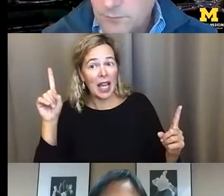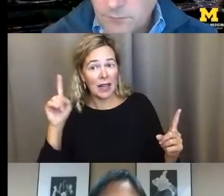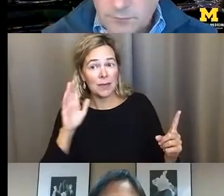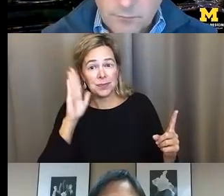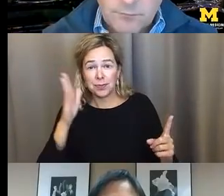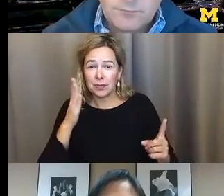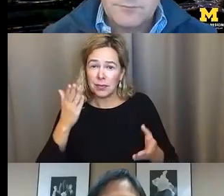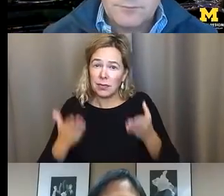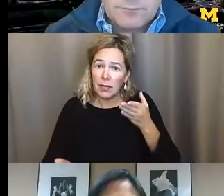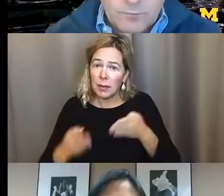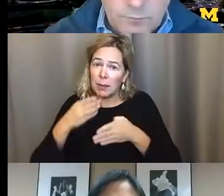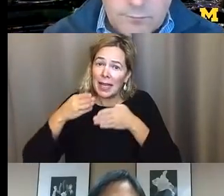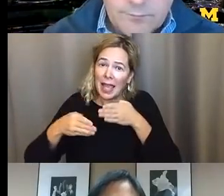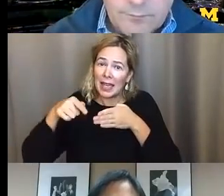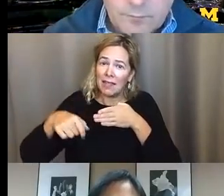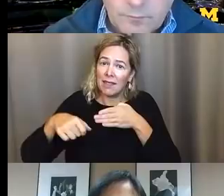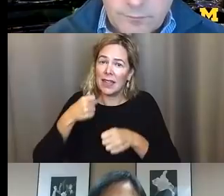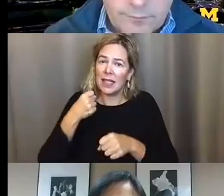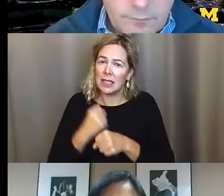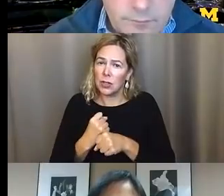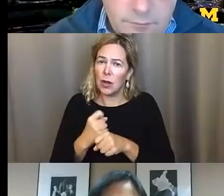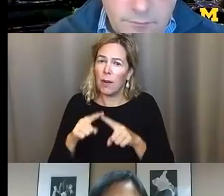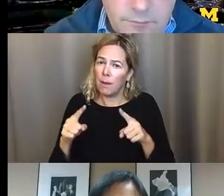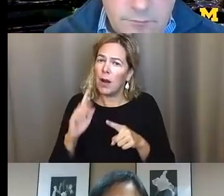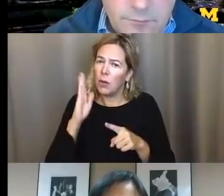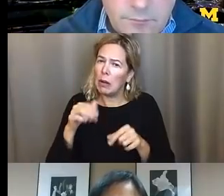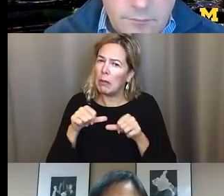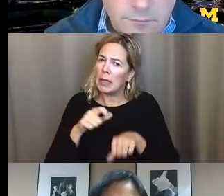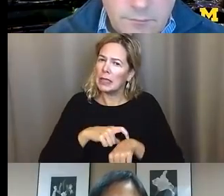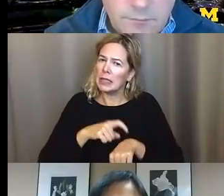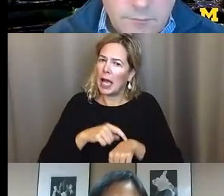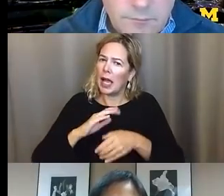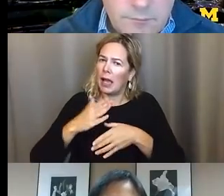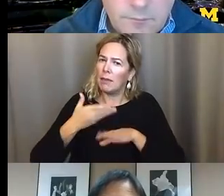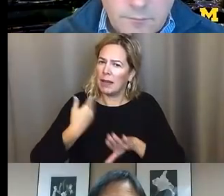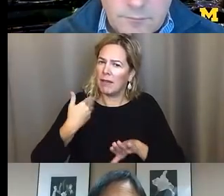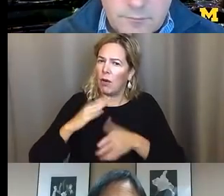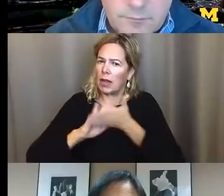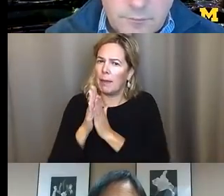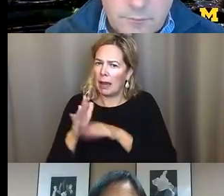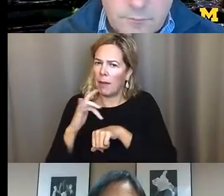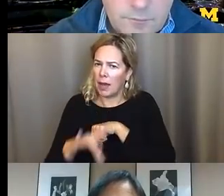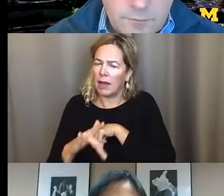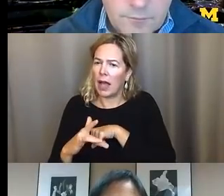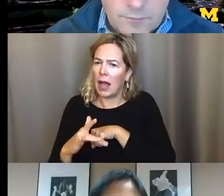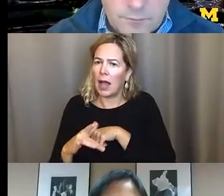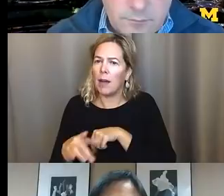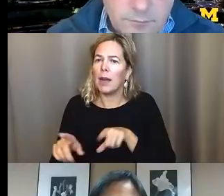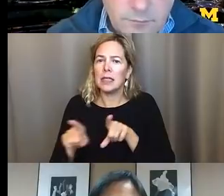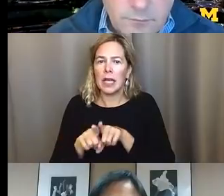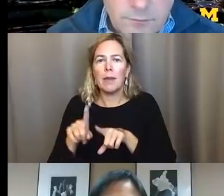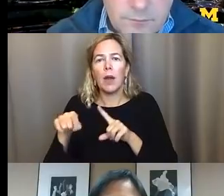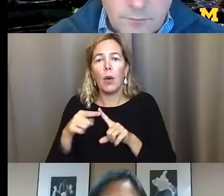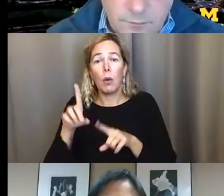year. But it will still be some time before the vaccines will become available. And as Dave mentioned, when the vaccines